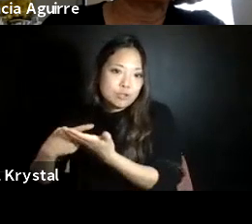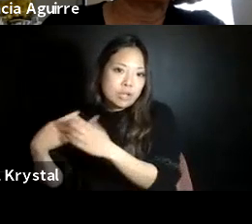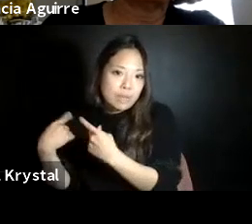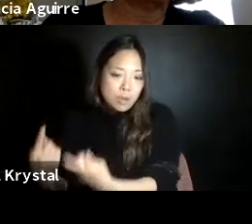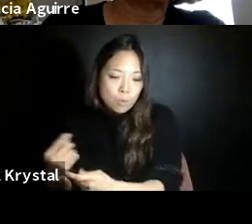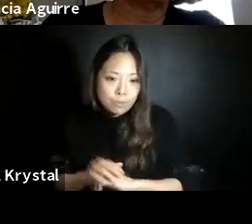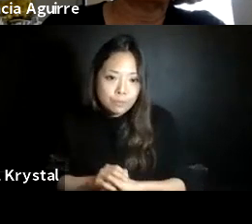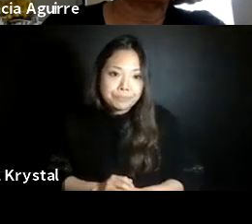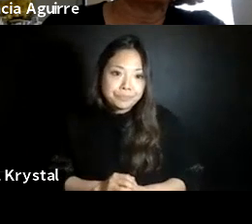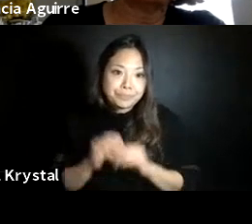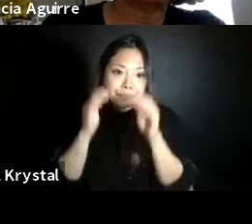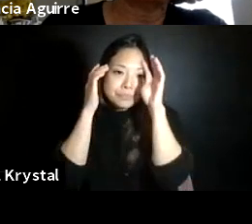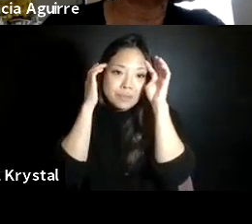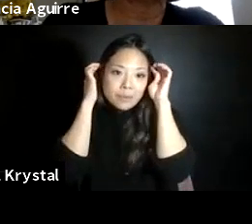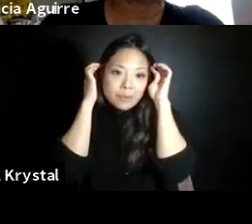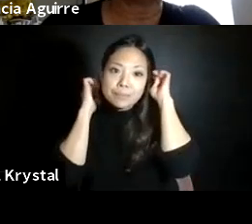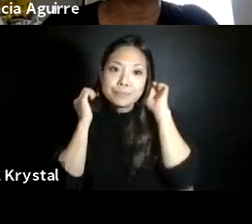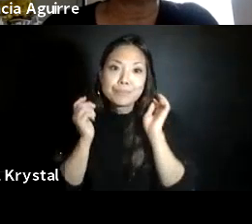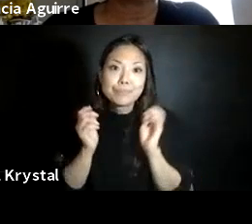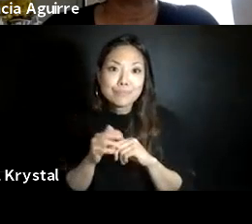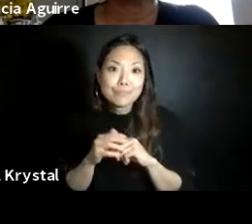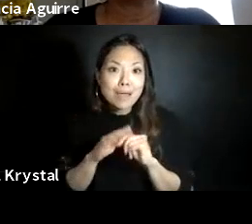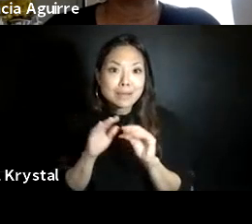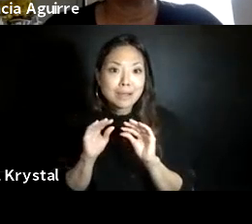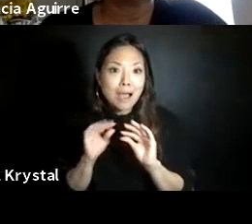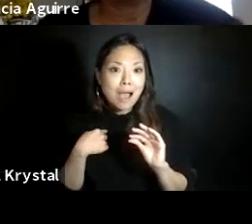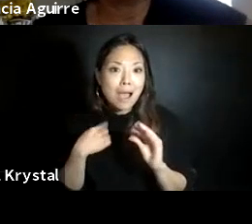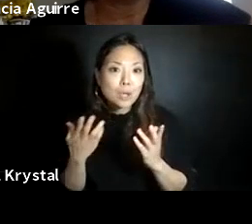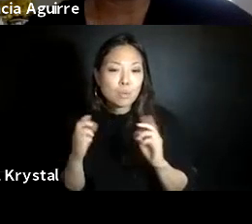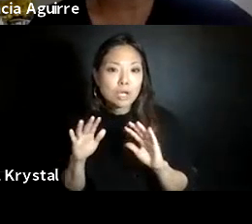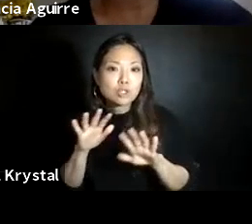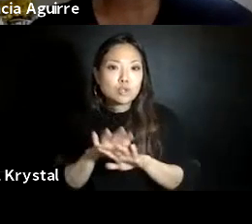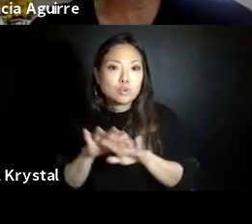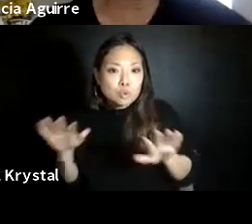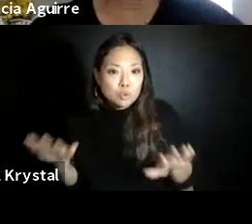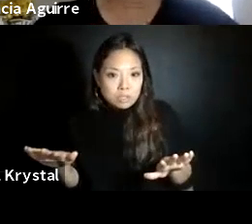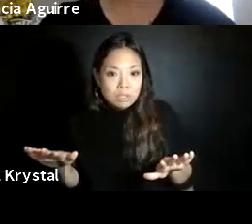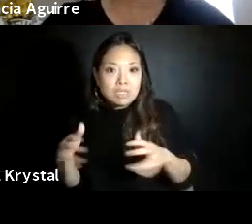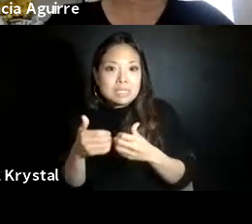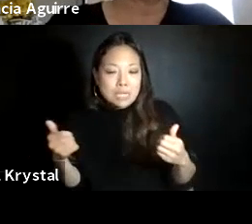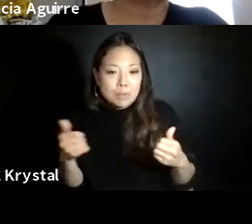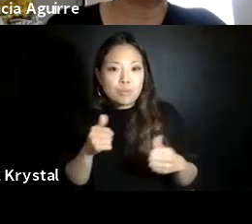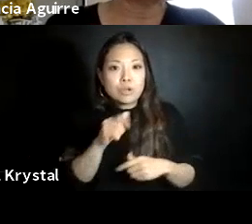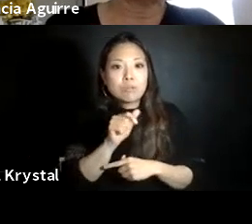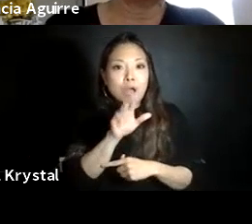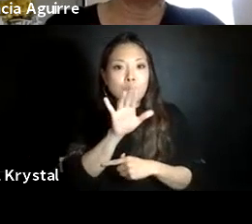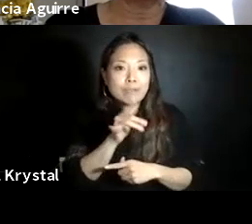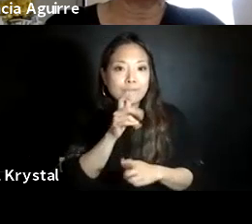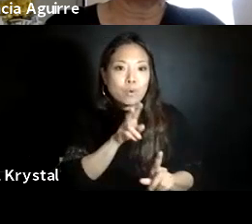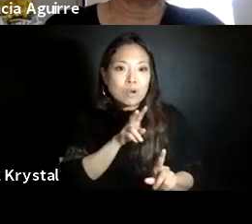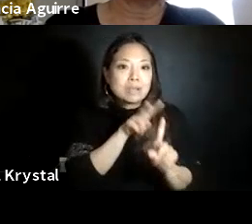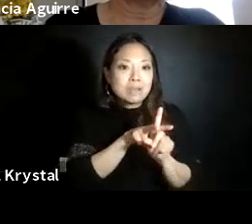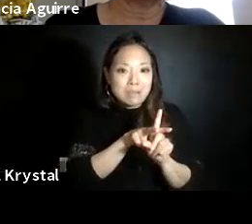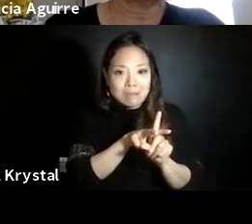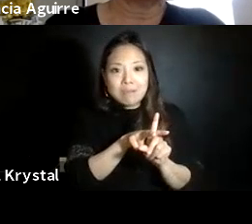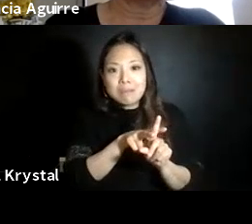But I do want to distinguish that there's lottery for selection versus lottery for assignment. Right. And so